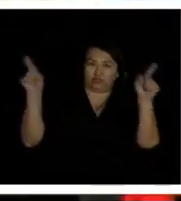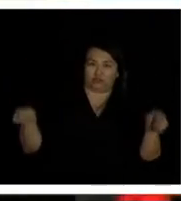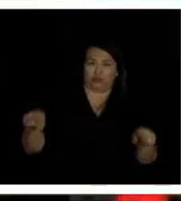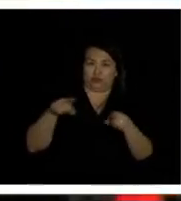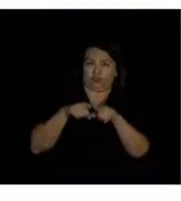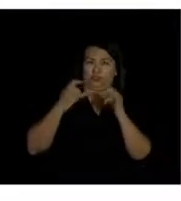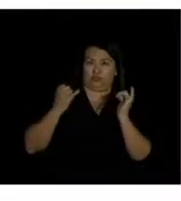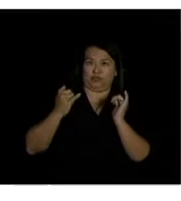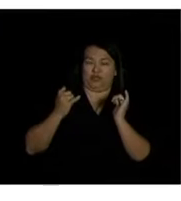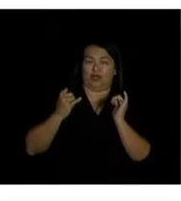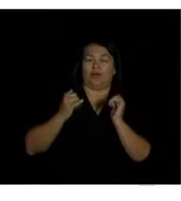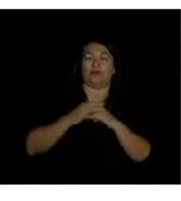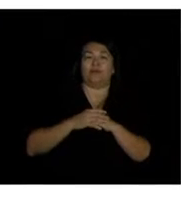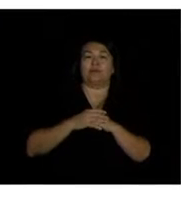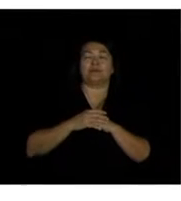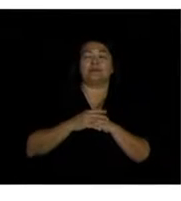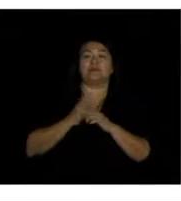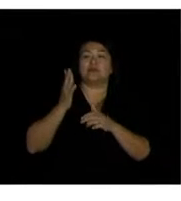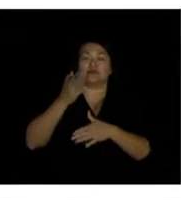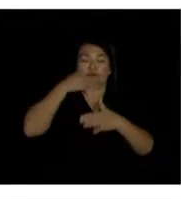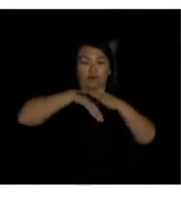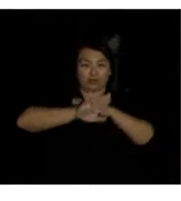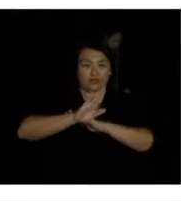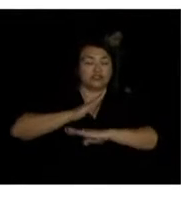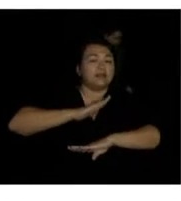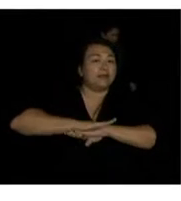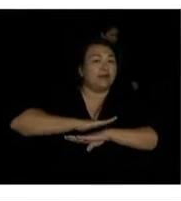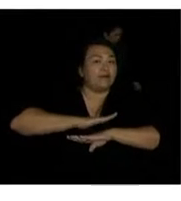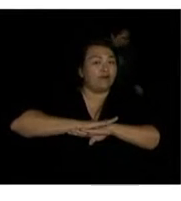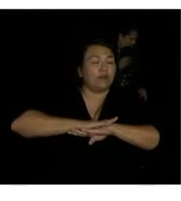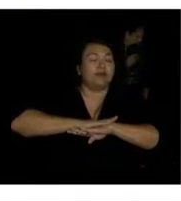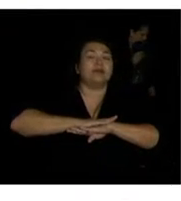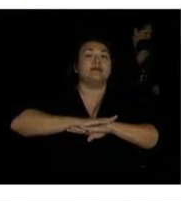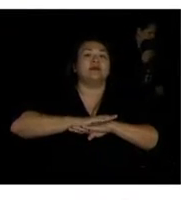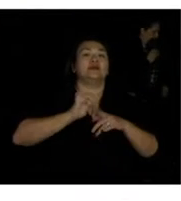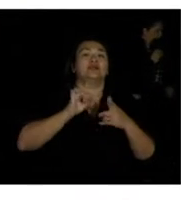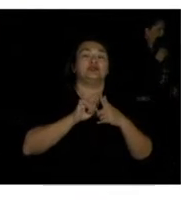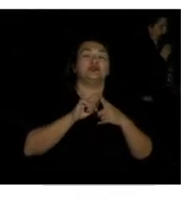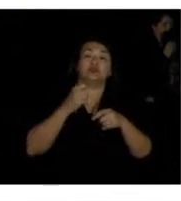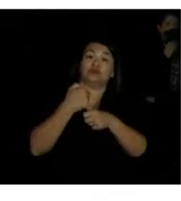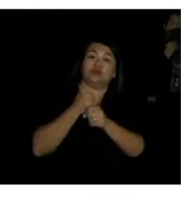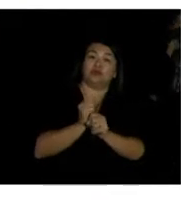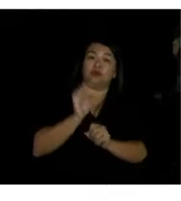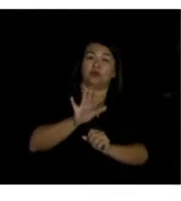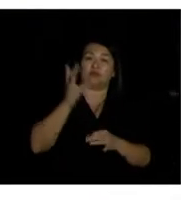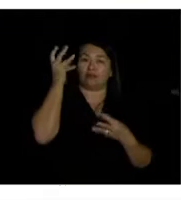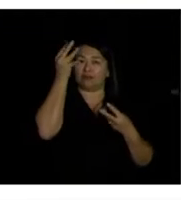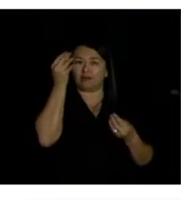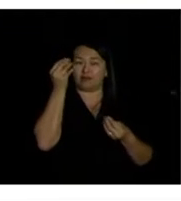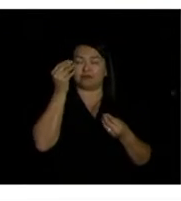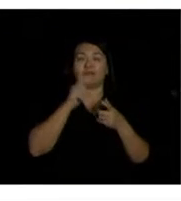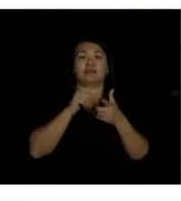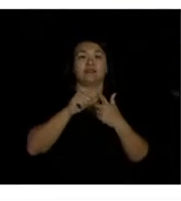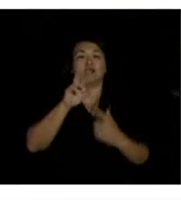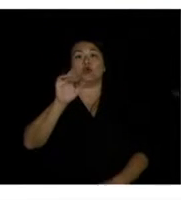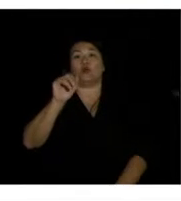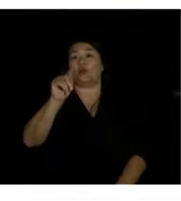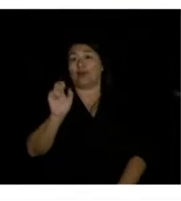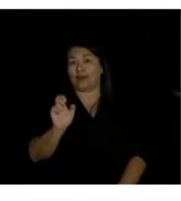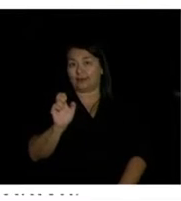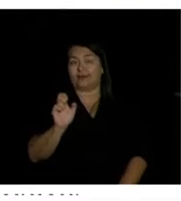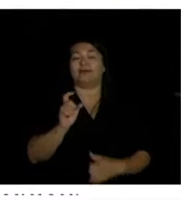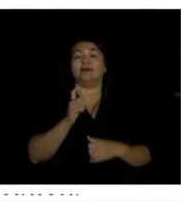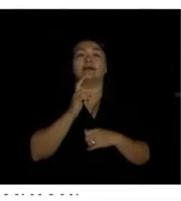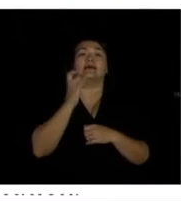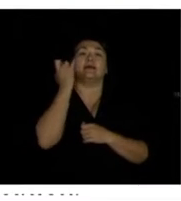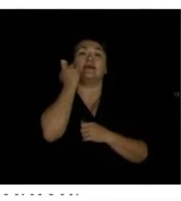point. So as you've gone into the platform to kind of generate your thoughts and go in and rate the thoughts, if you'll